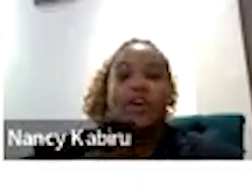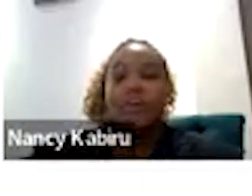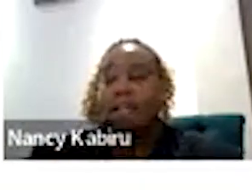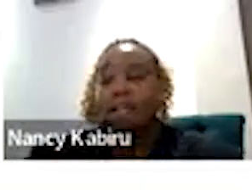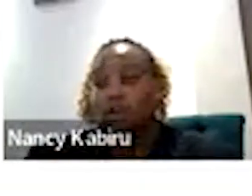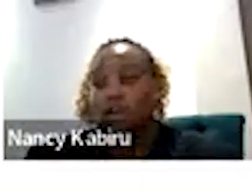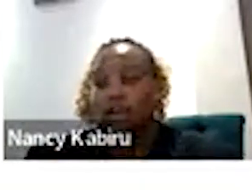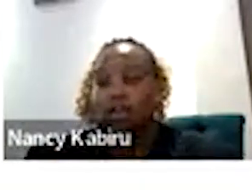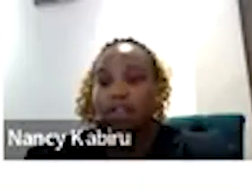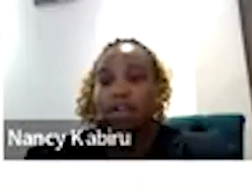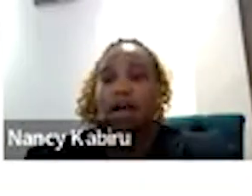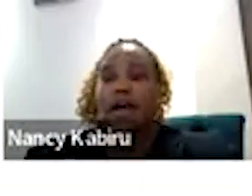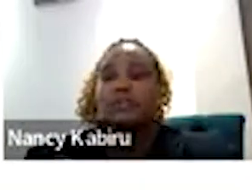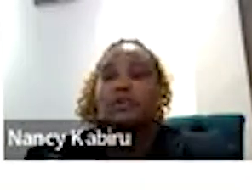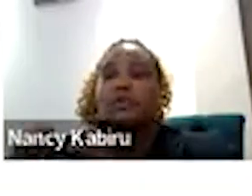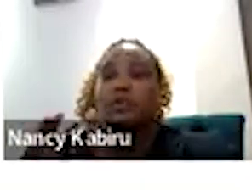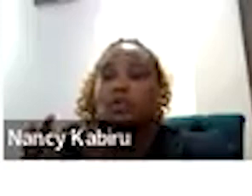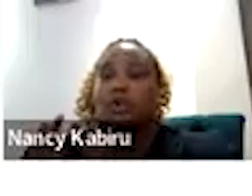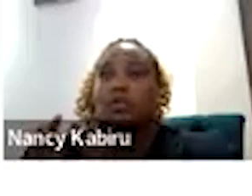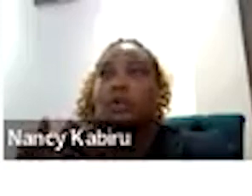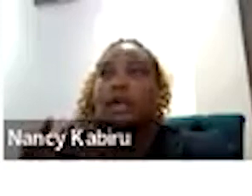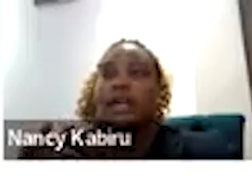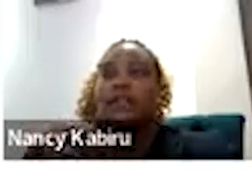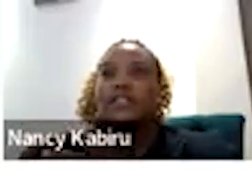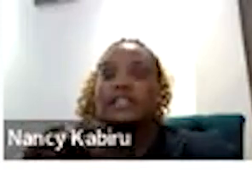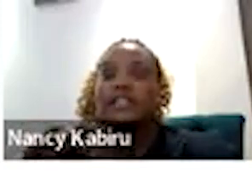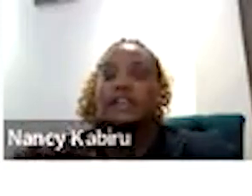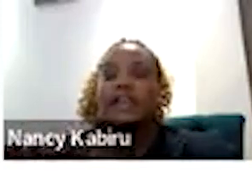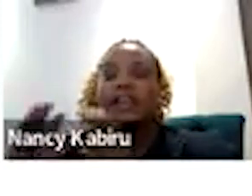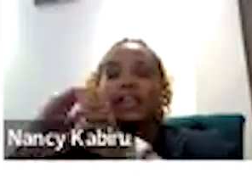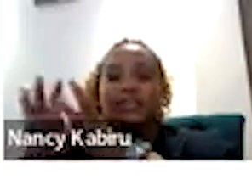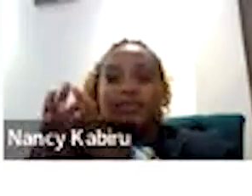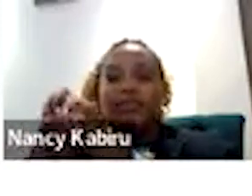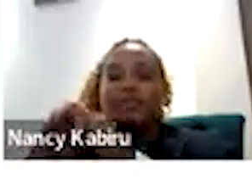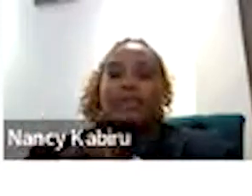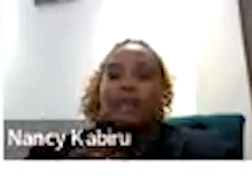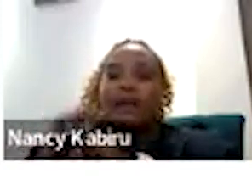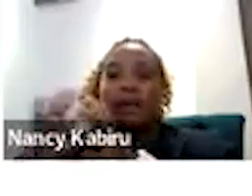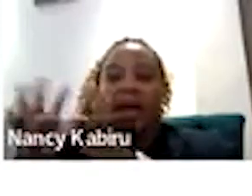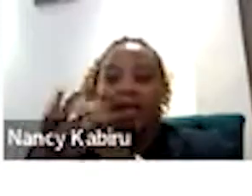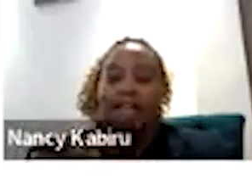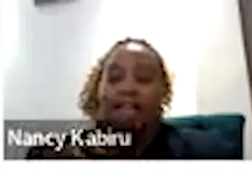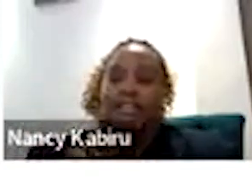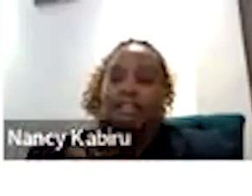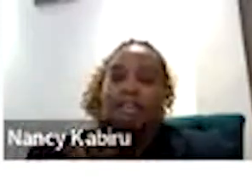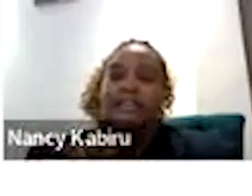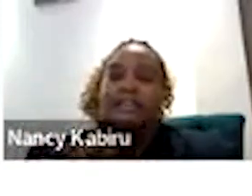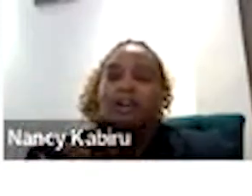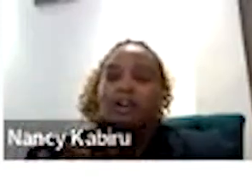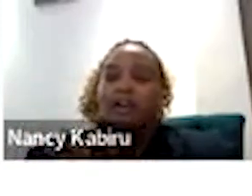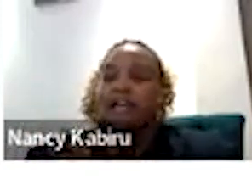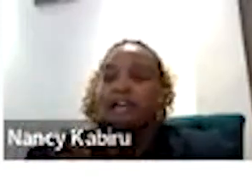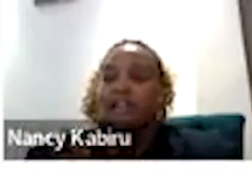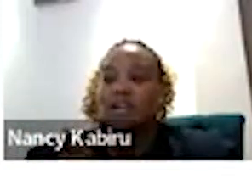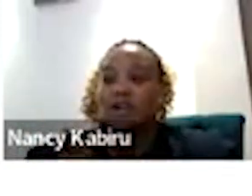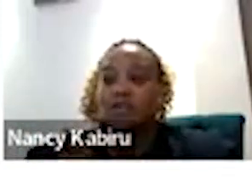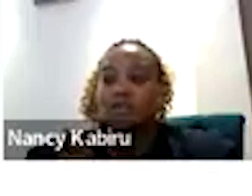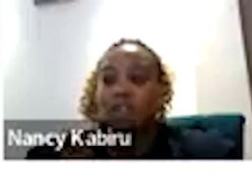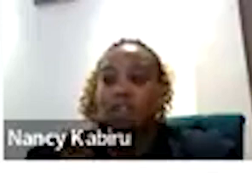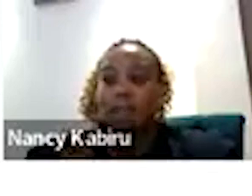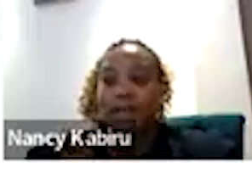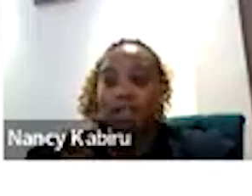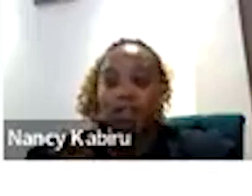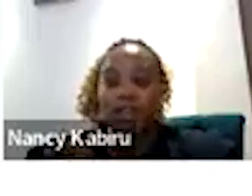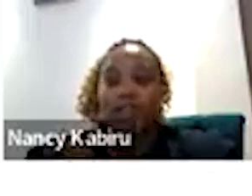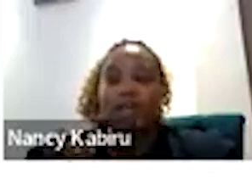after your mental health. So we cannot just say this group, the working class, is the only one that